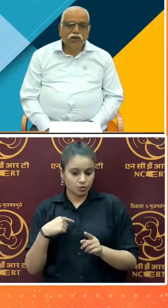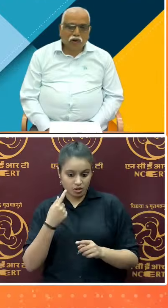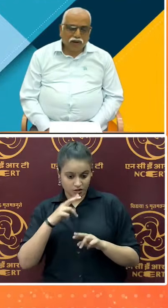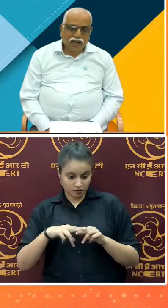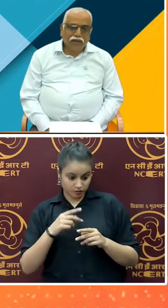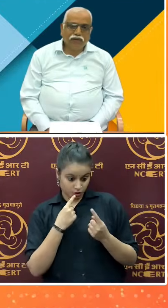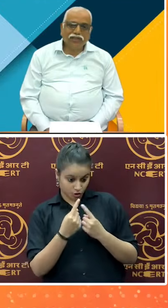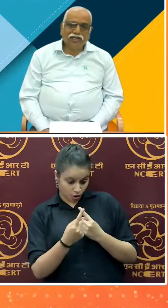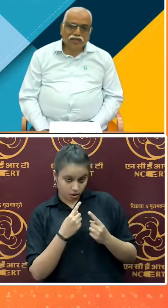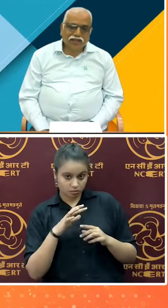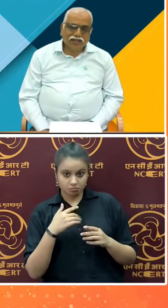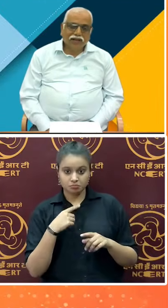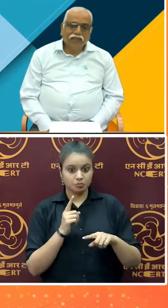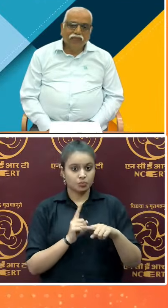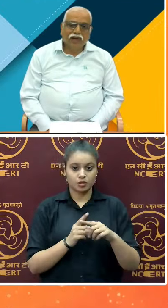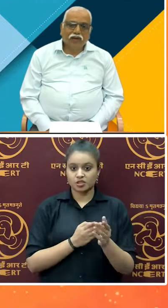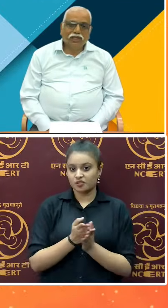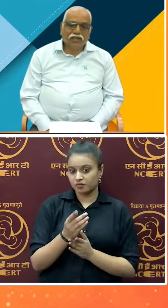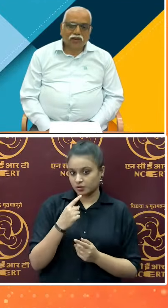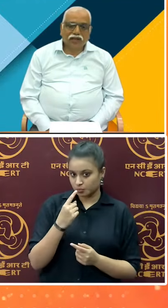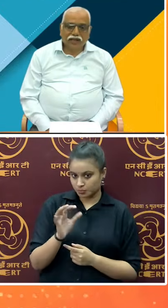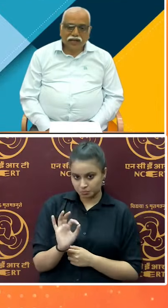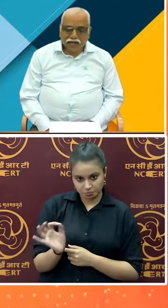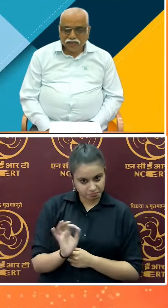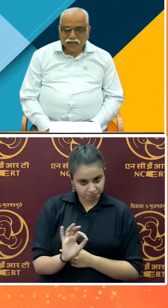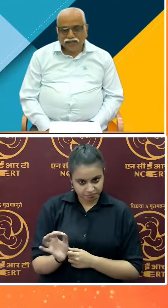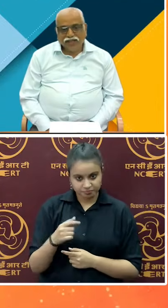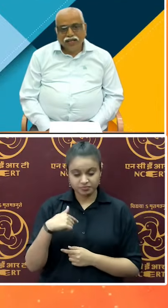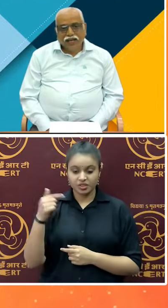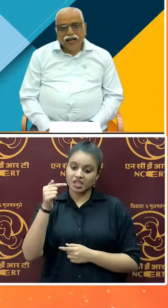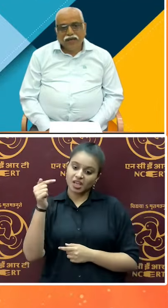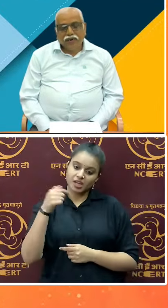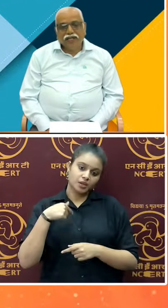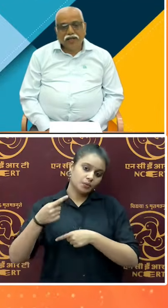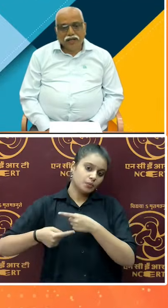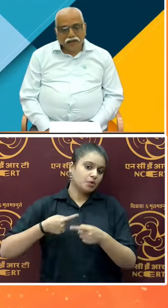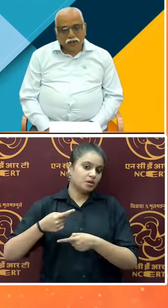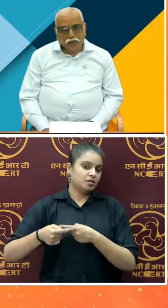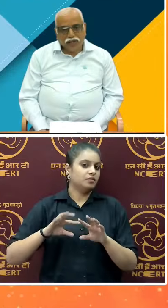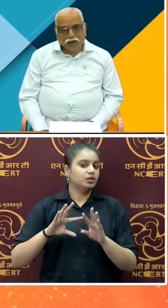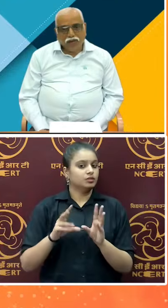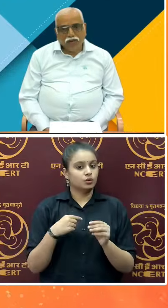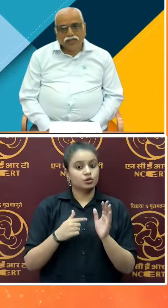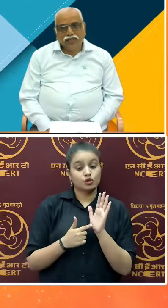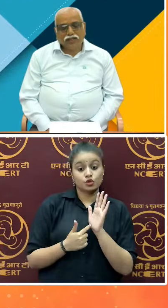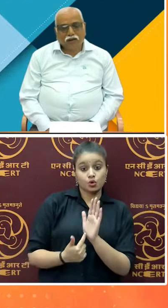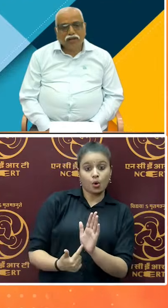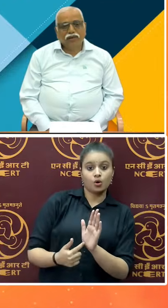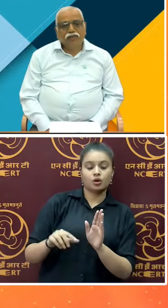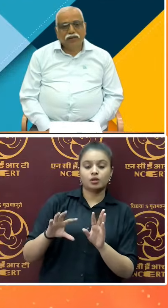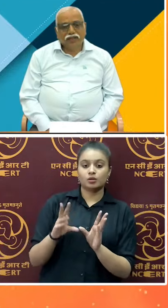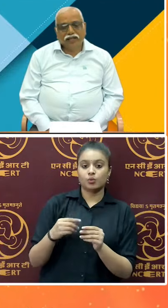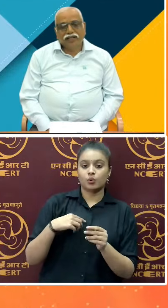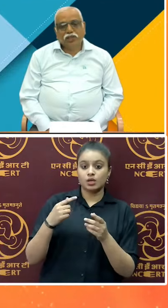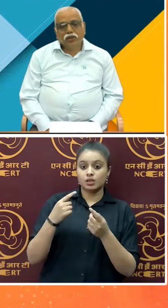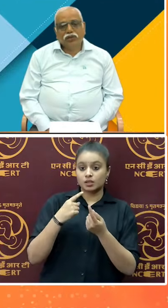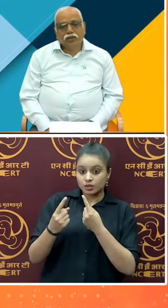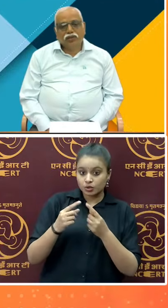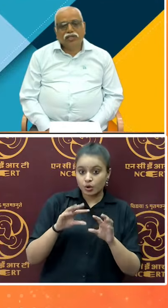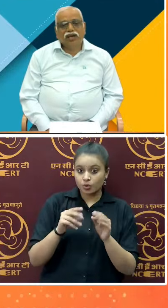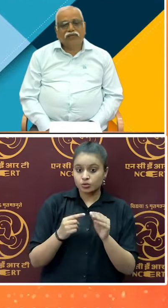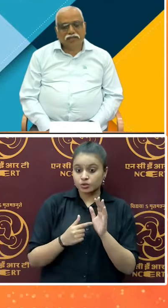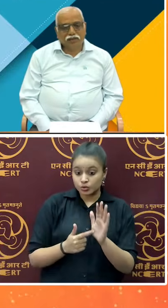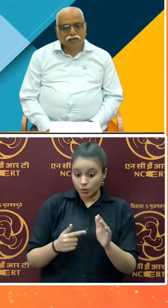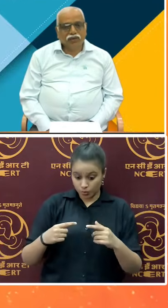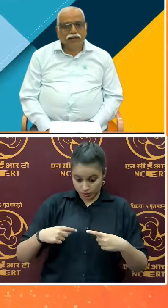they don't talk in a positive sense, they always talk in the negative sense. And by showing all those things, talking about that, they show their